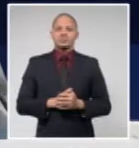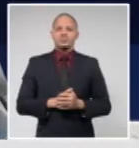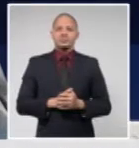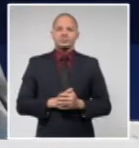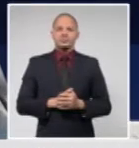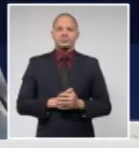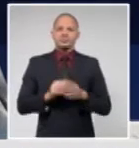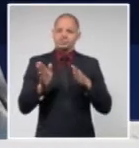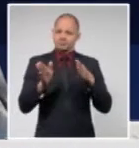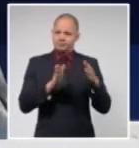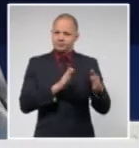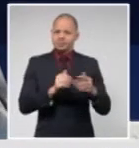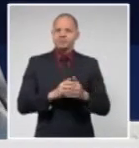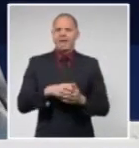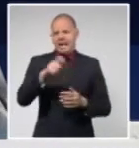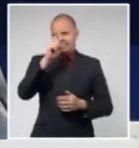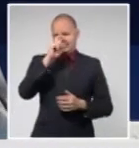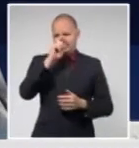for a total of